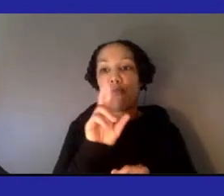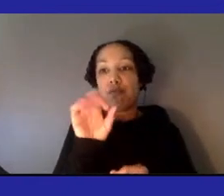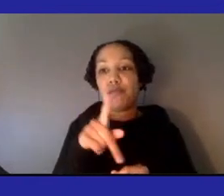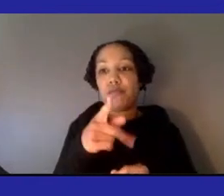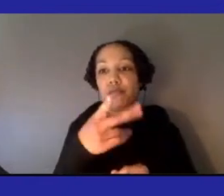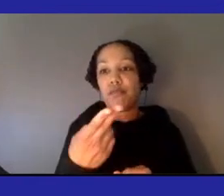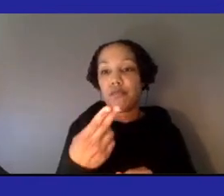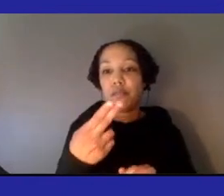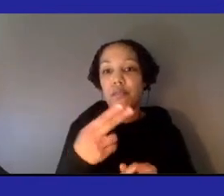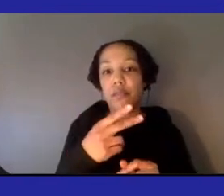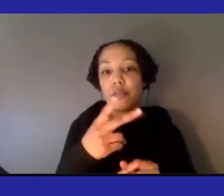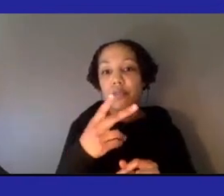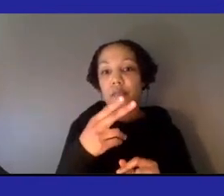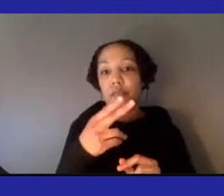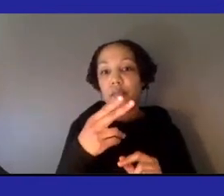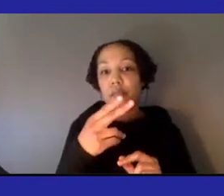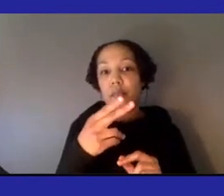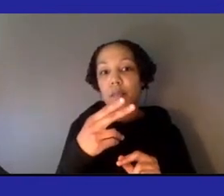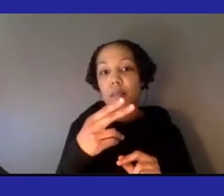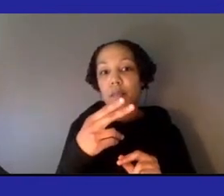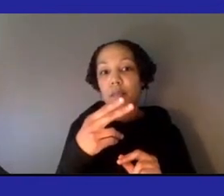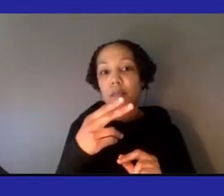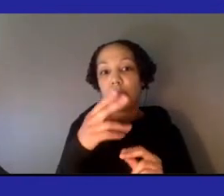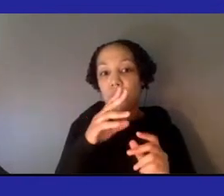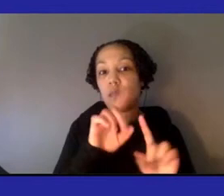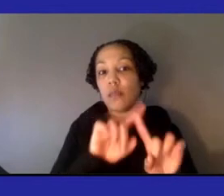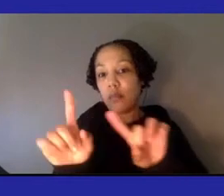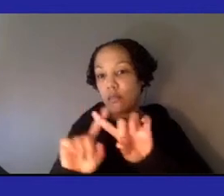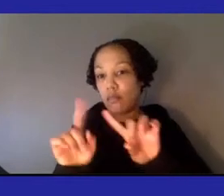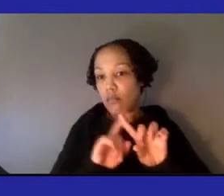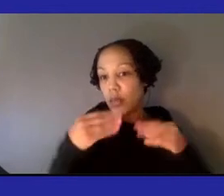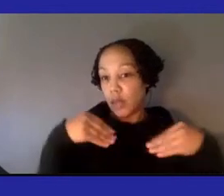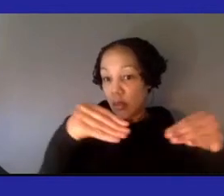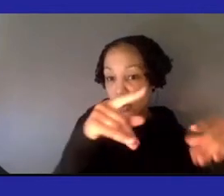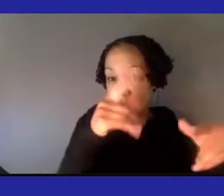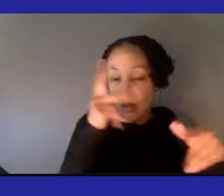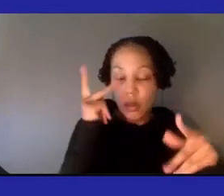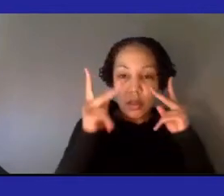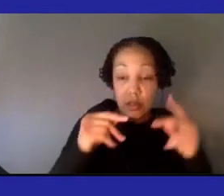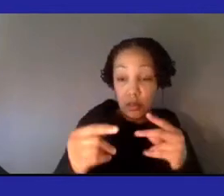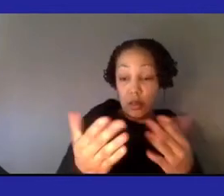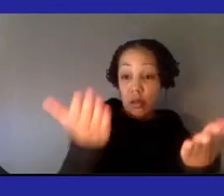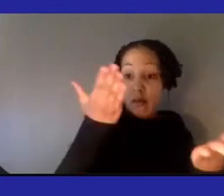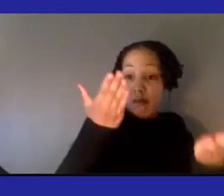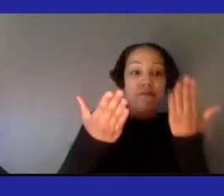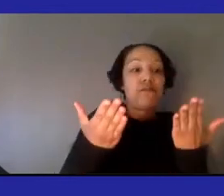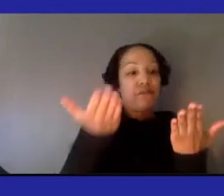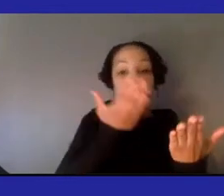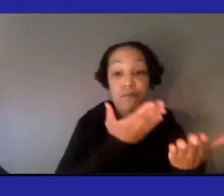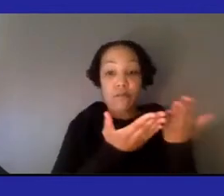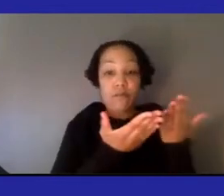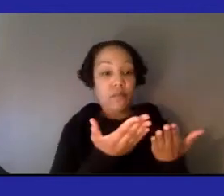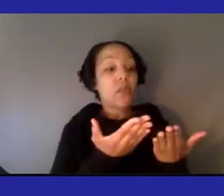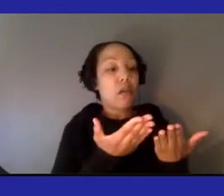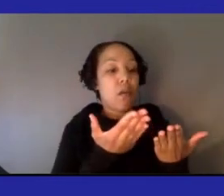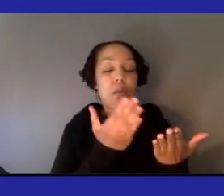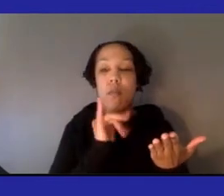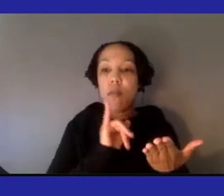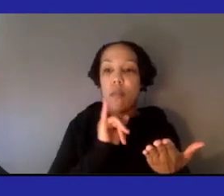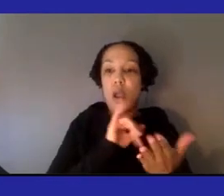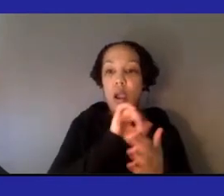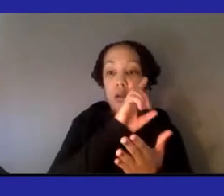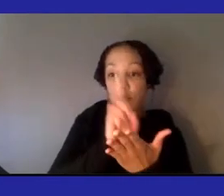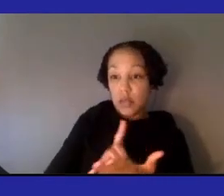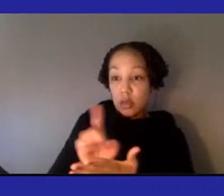those three particular vendors, and they put together an approach and the methodology on how they're going to deliver the work, how they're going to continue the design, and how they're going to implement the